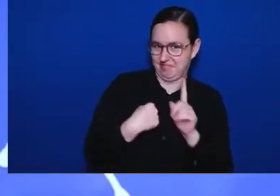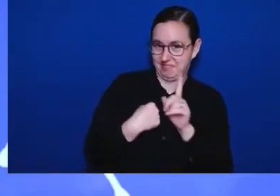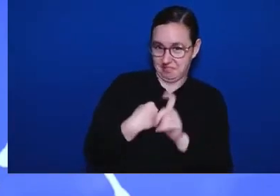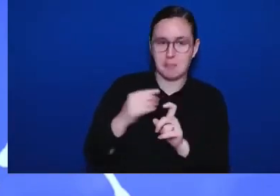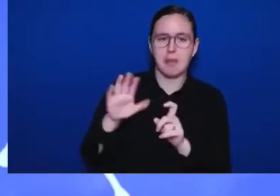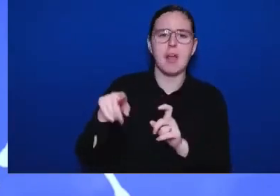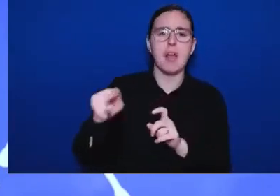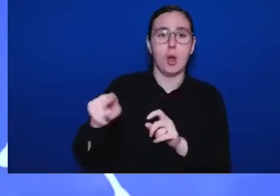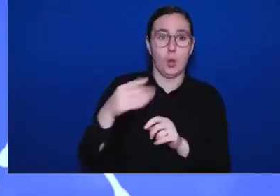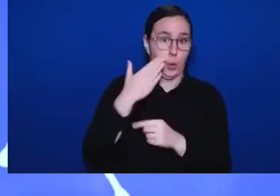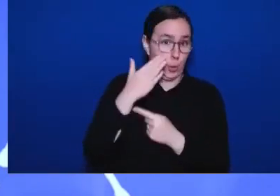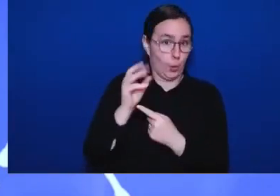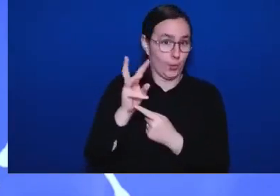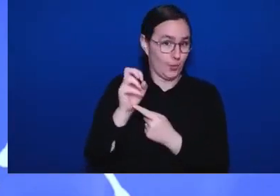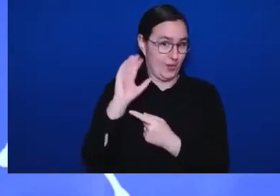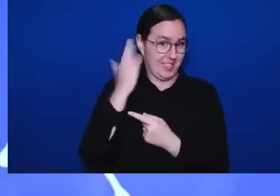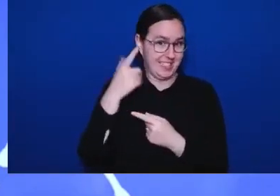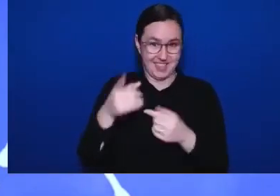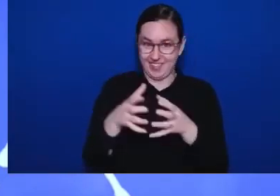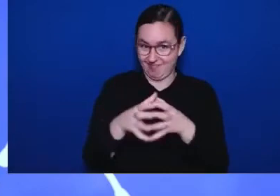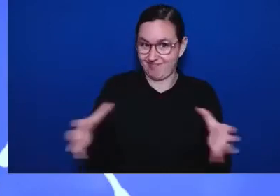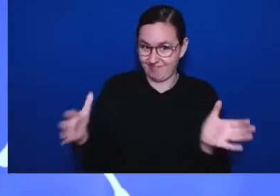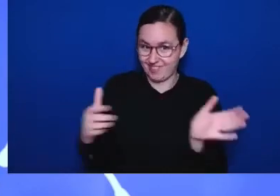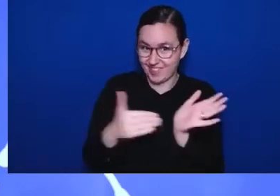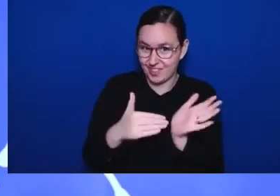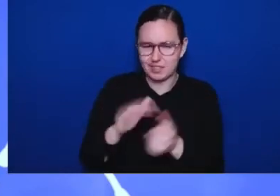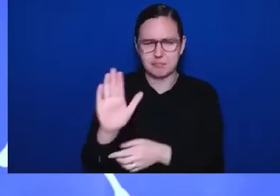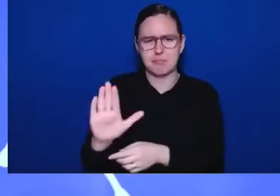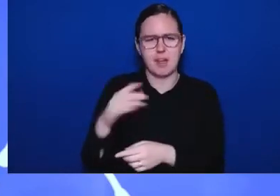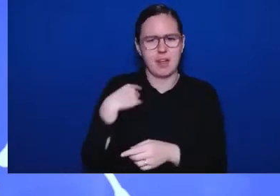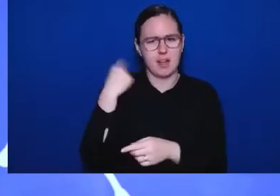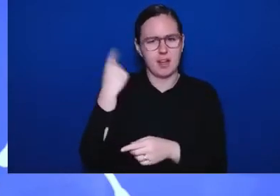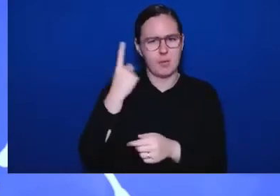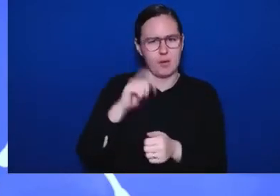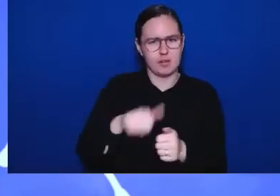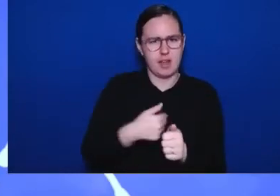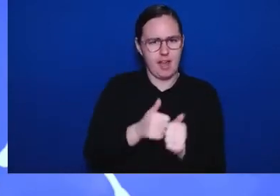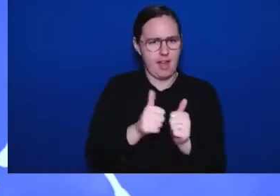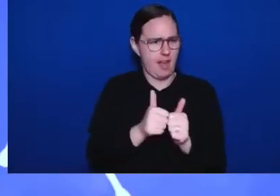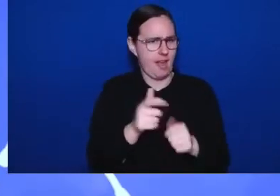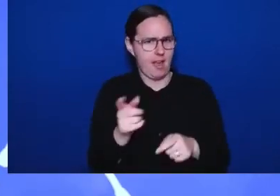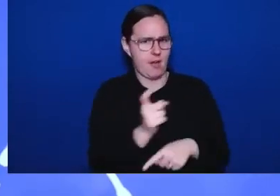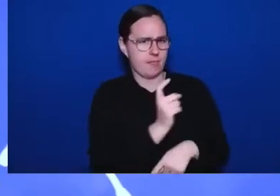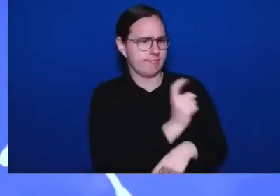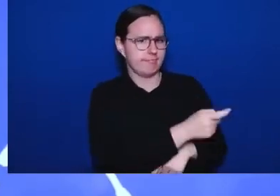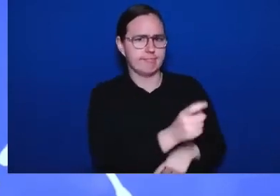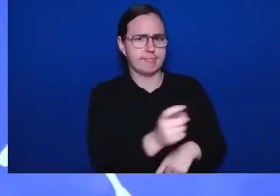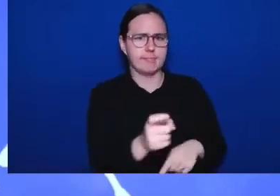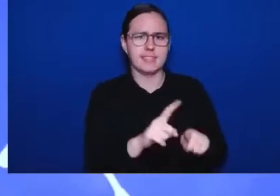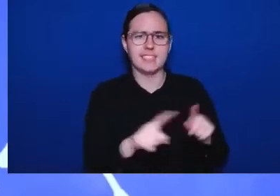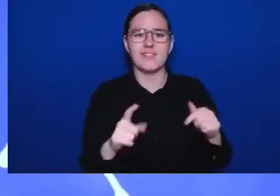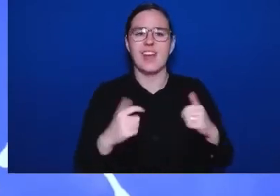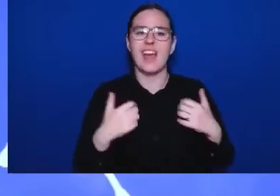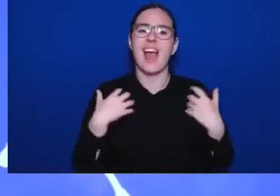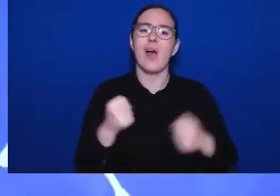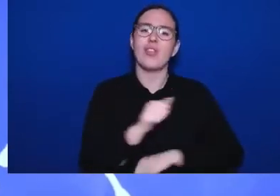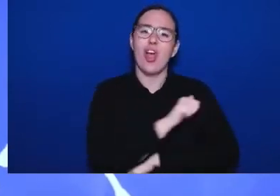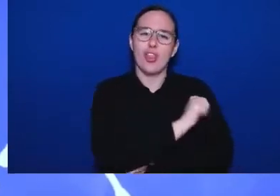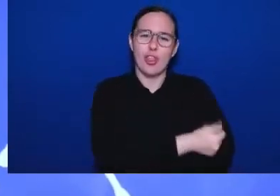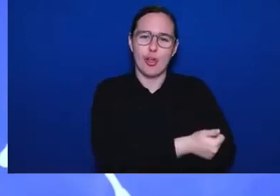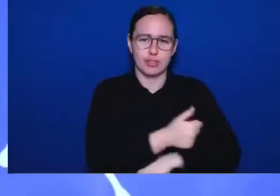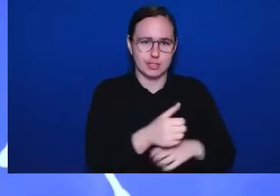desired allotment toward the different health authorities and urban centres, particularly Metro Vancouver and Greater Victoria.